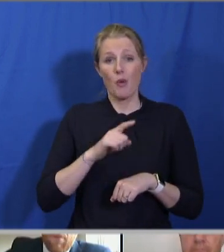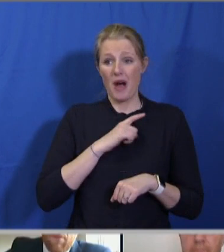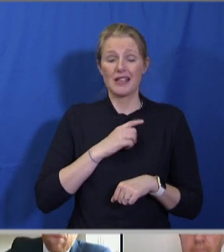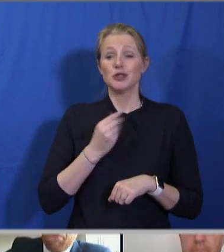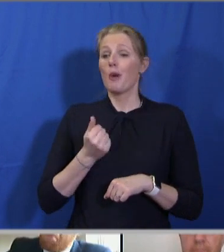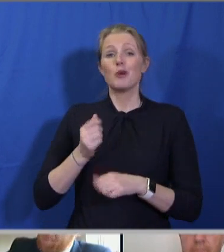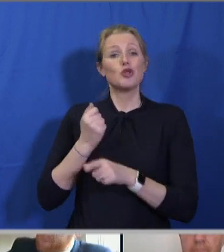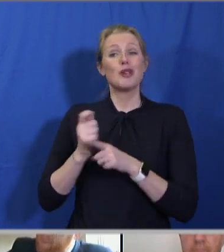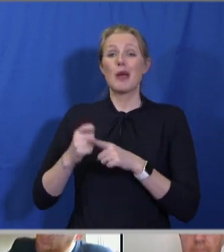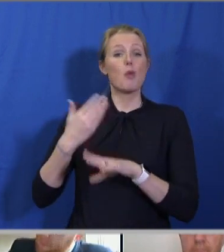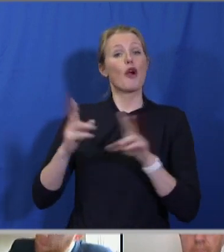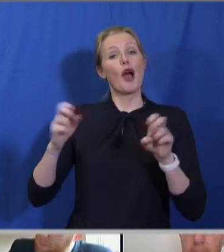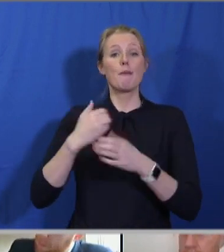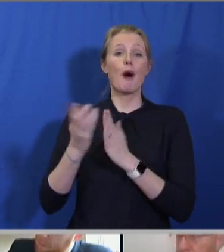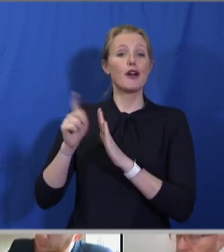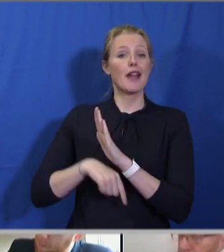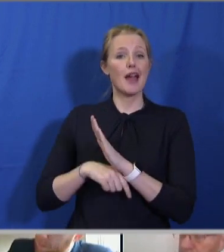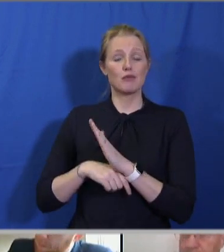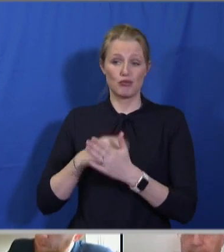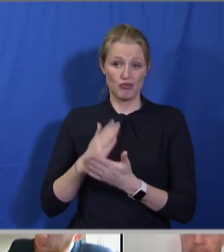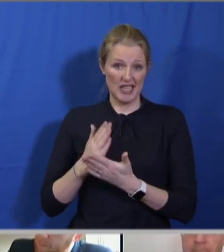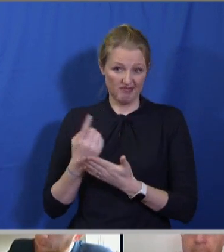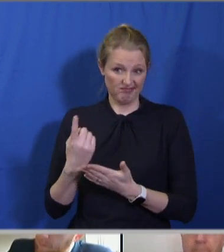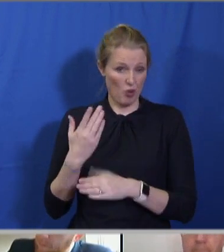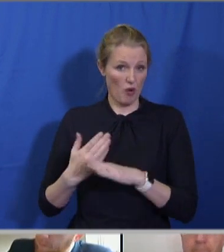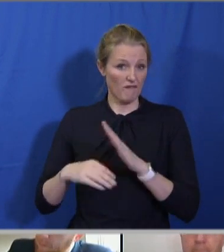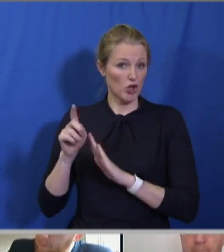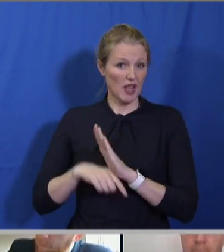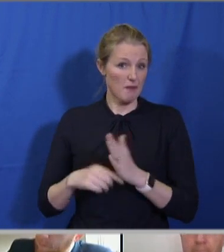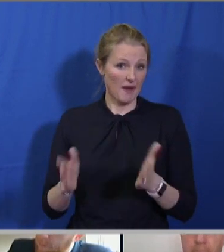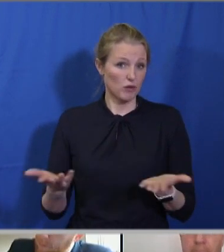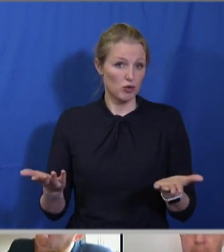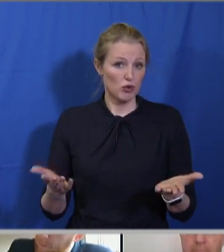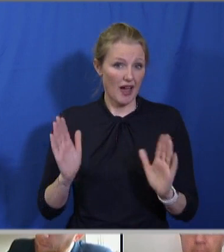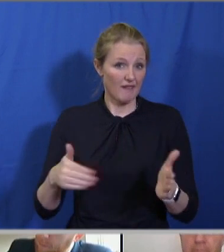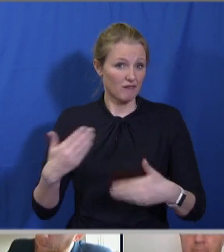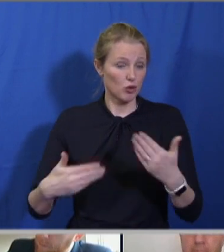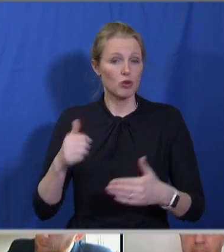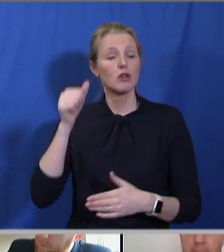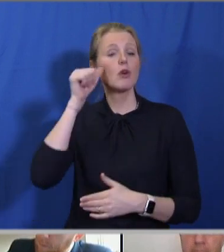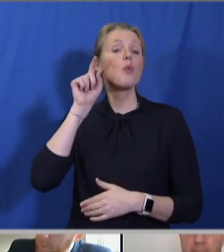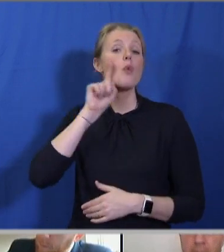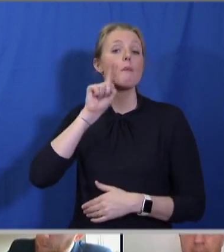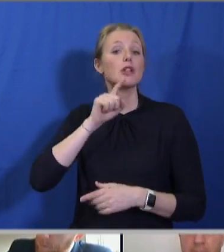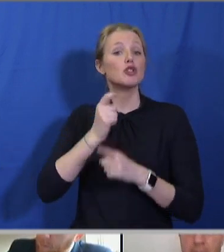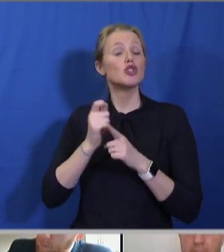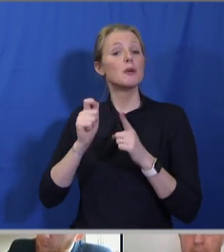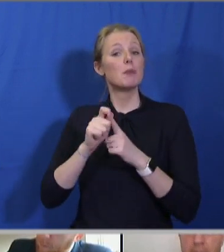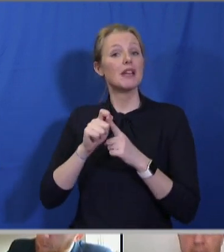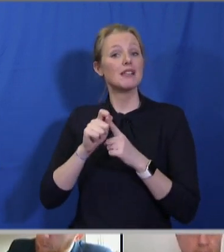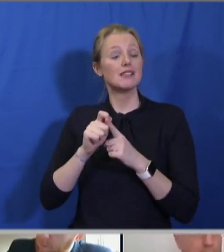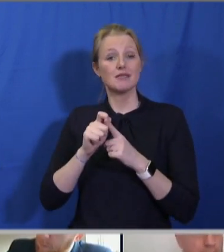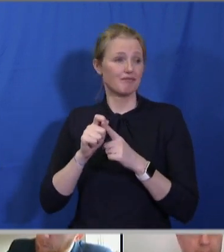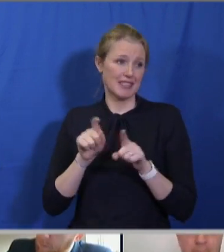terms of GP services. And we also know that obviously females within those roles, throughout all of the